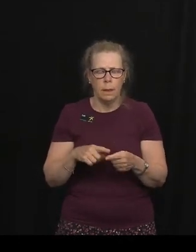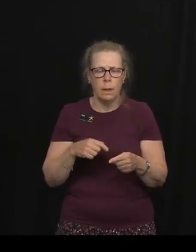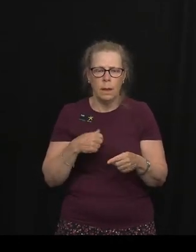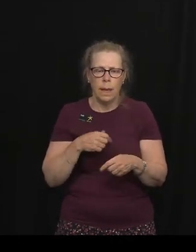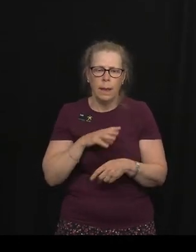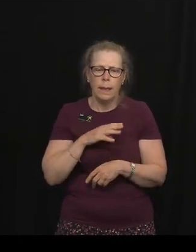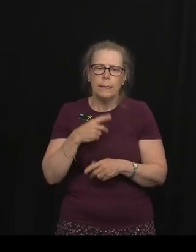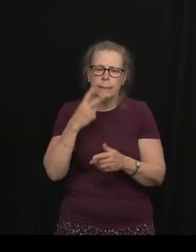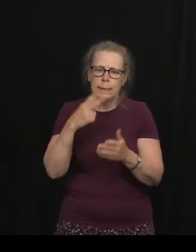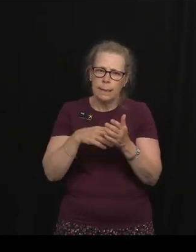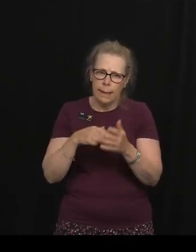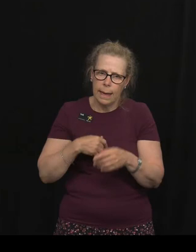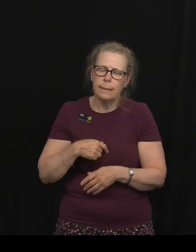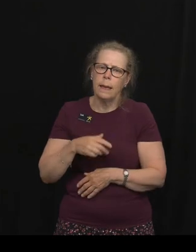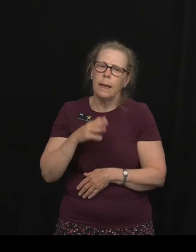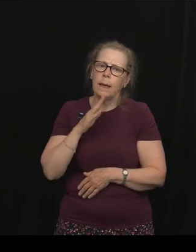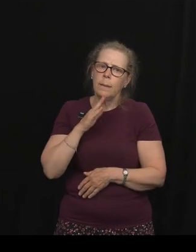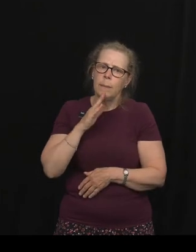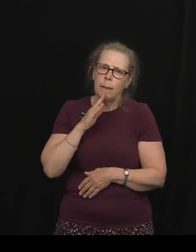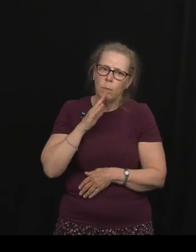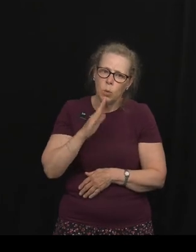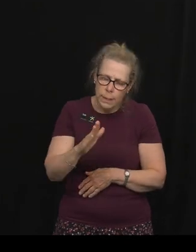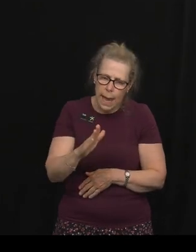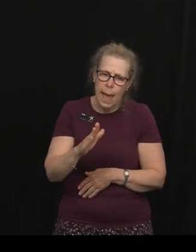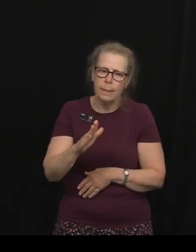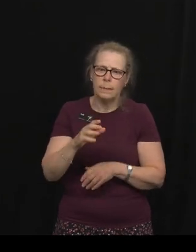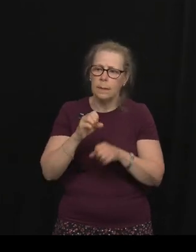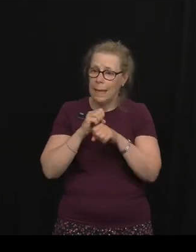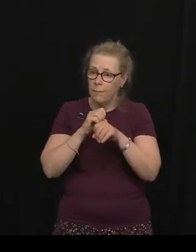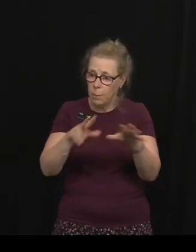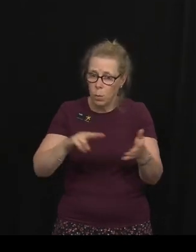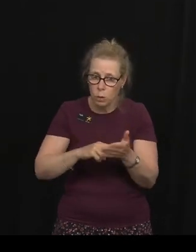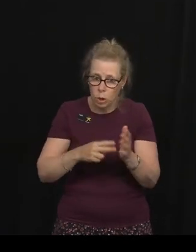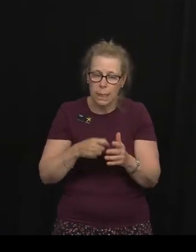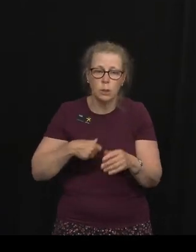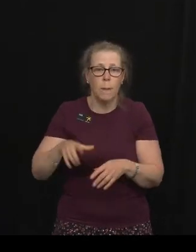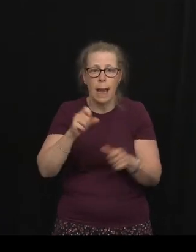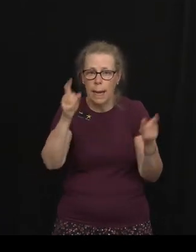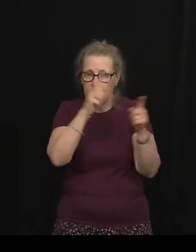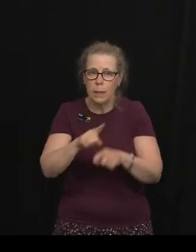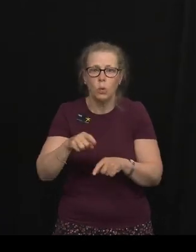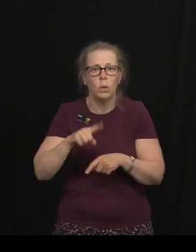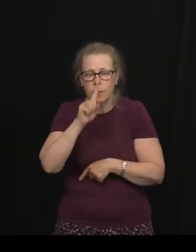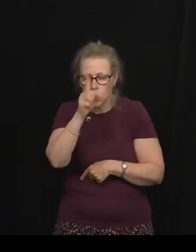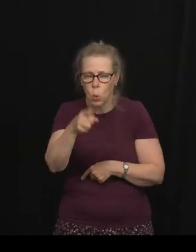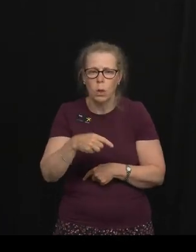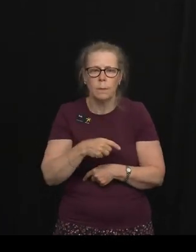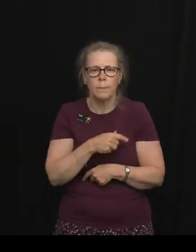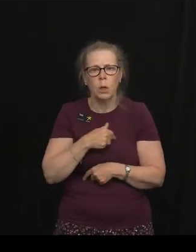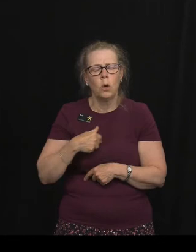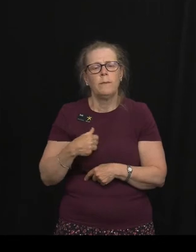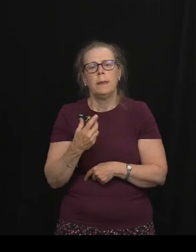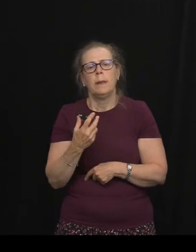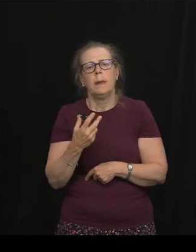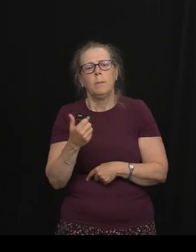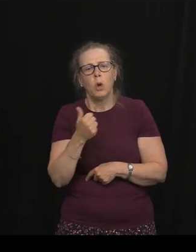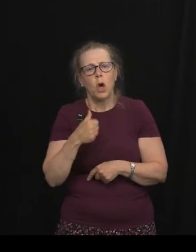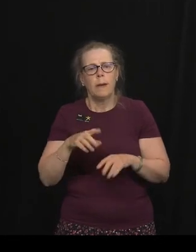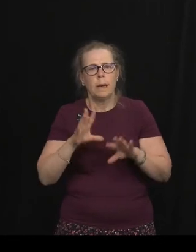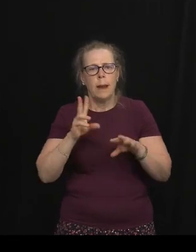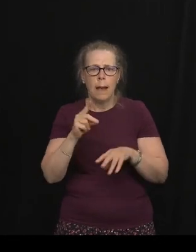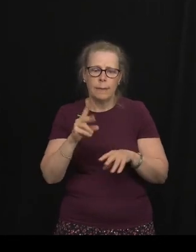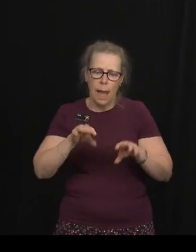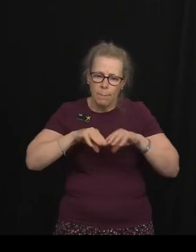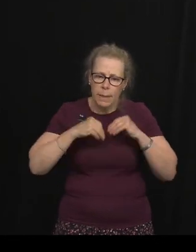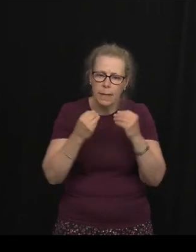modern surveillance and alarm system that people understand. Second, we need a different kind of platform to ensure, if worse